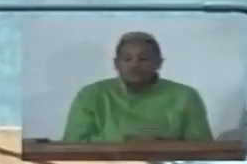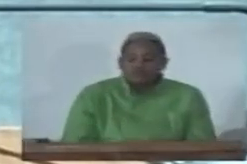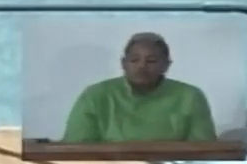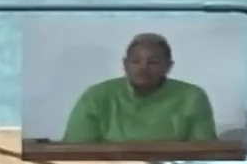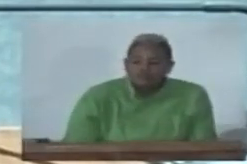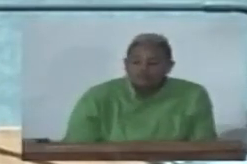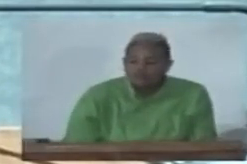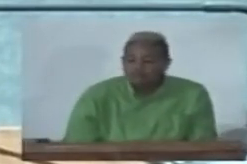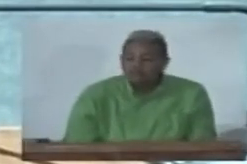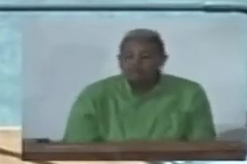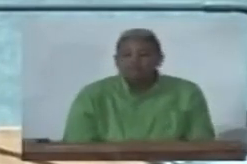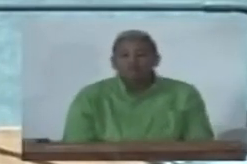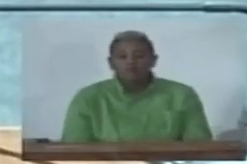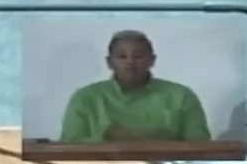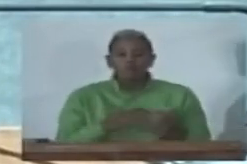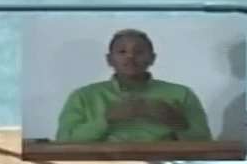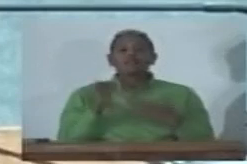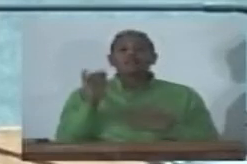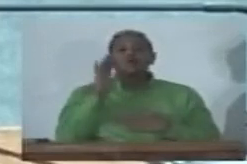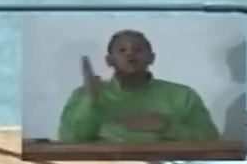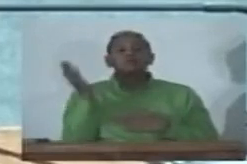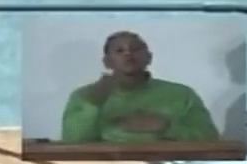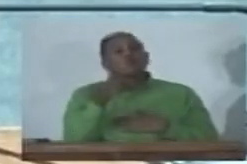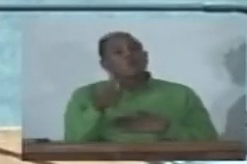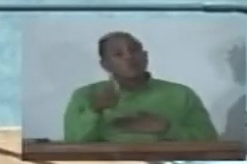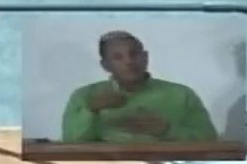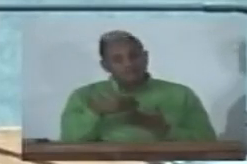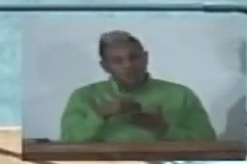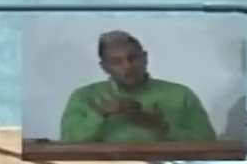bring its own funding. And